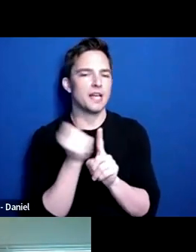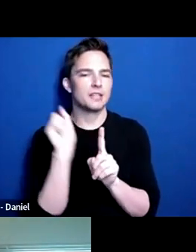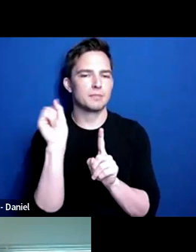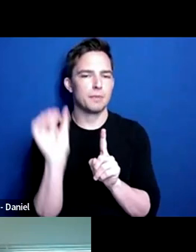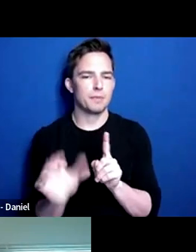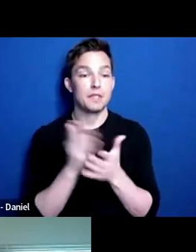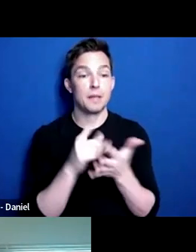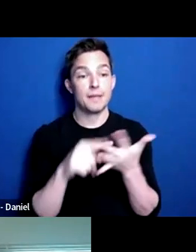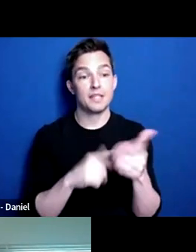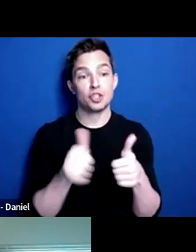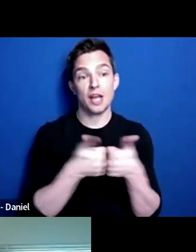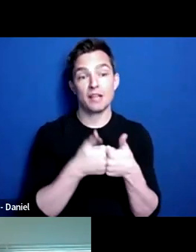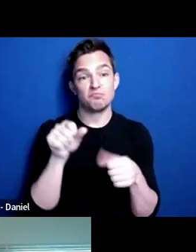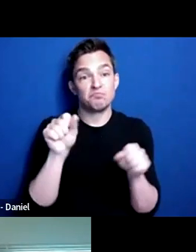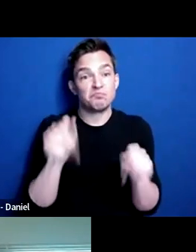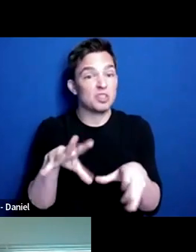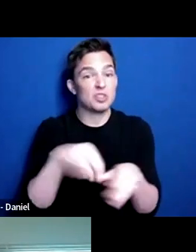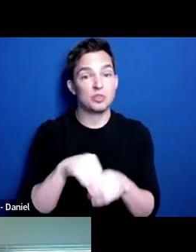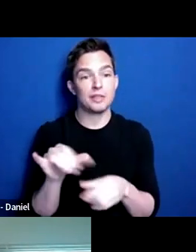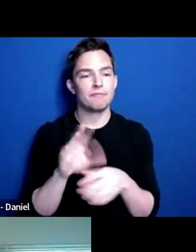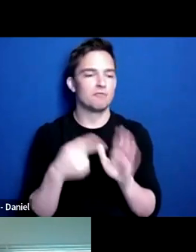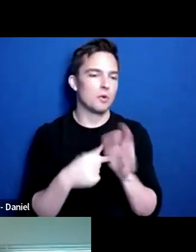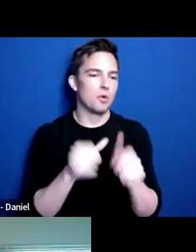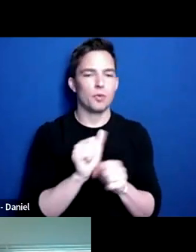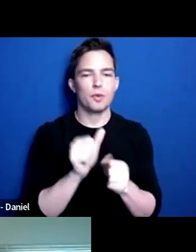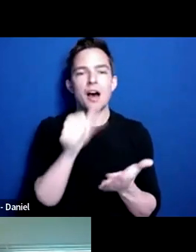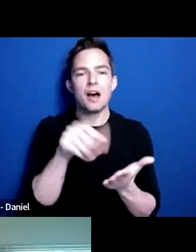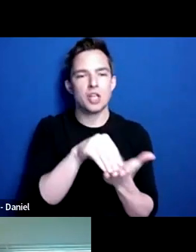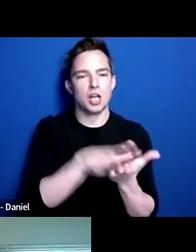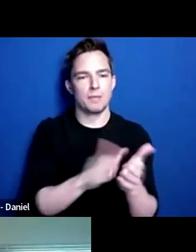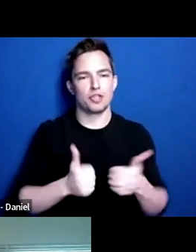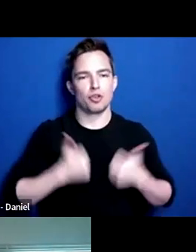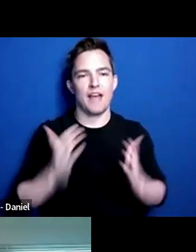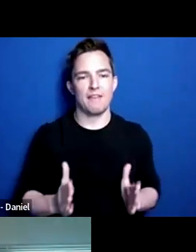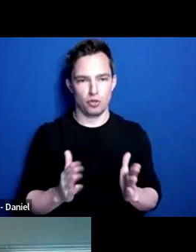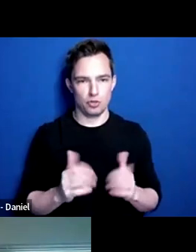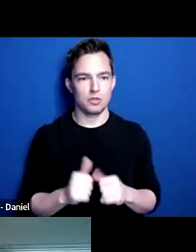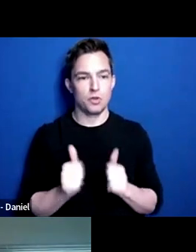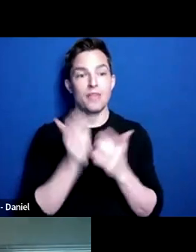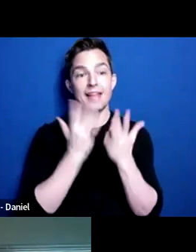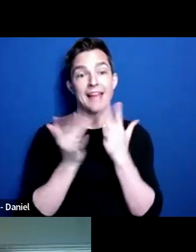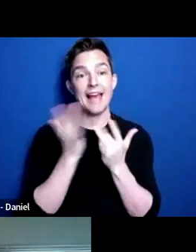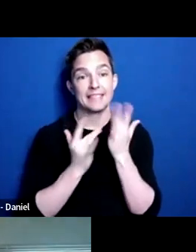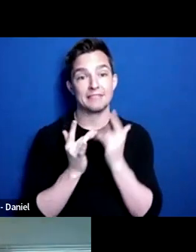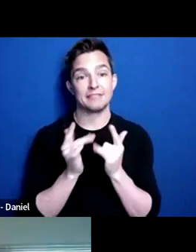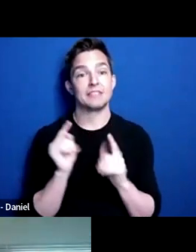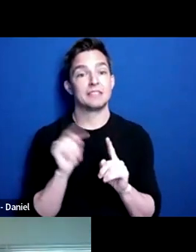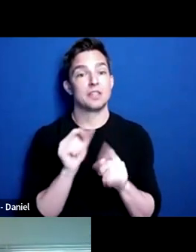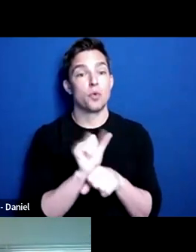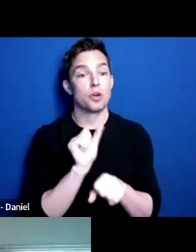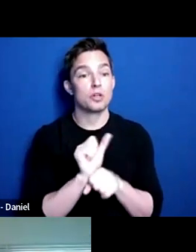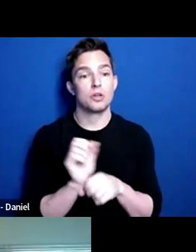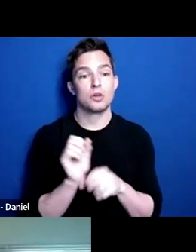those challenges can include, for example, working with undocumented survivors, with the lack of work